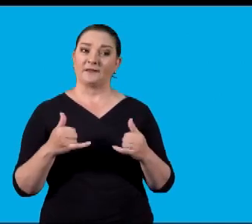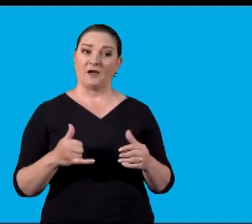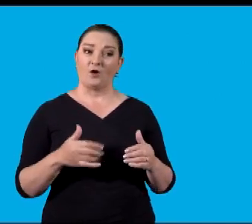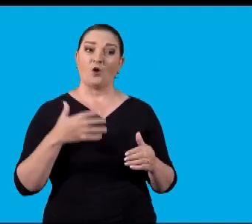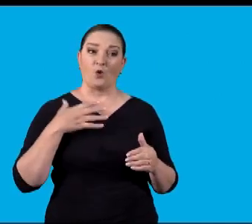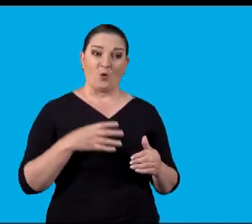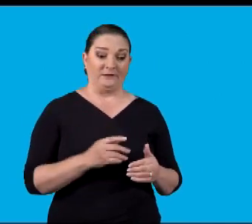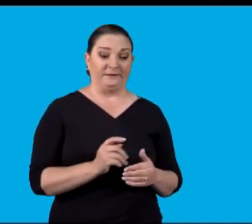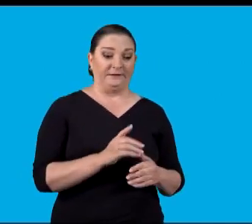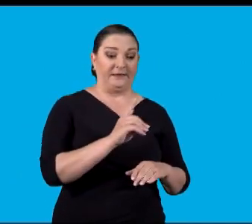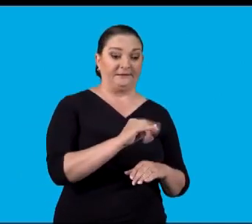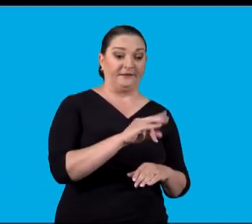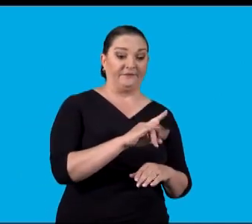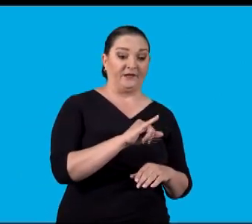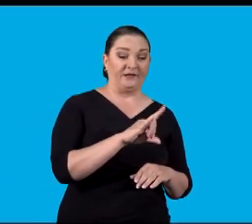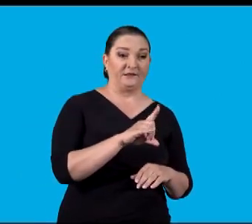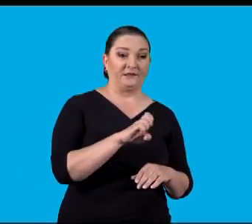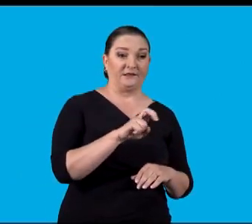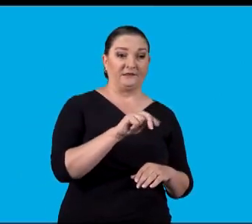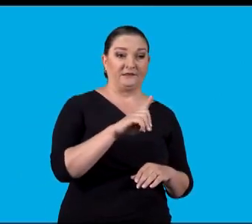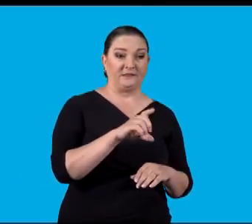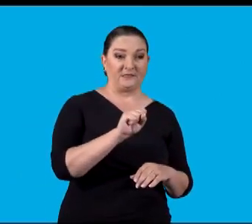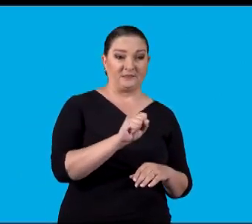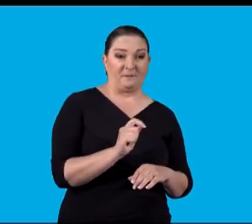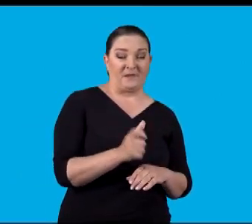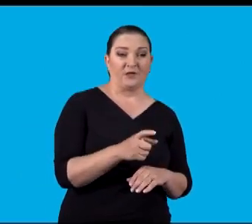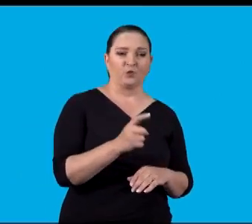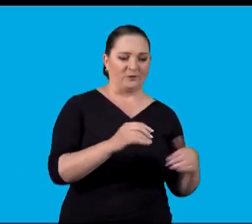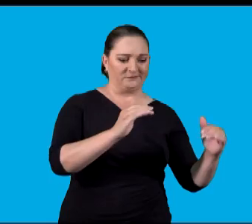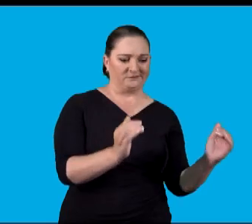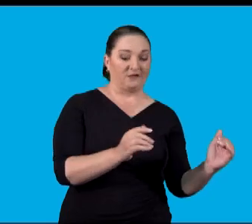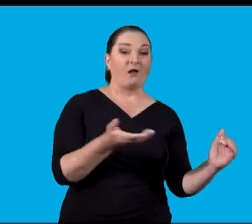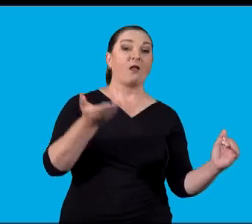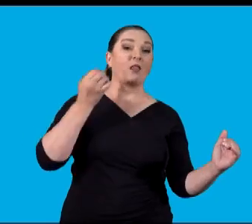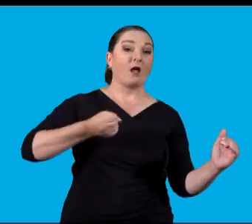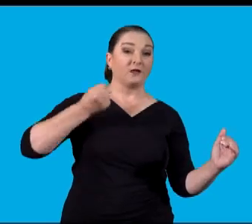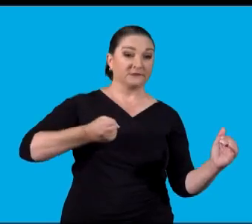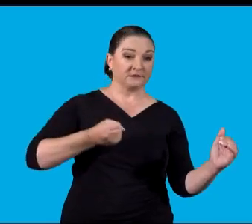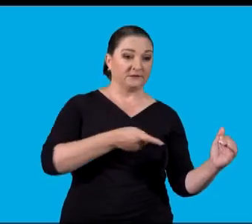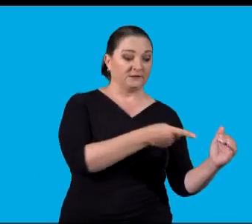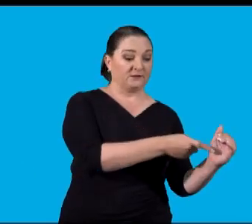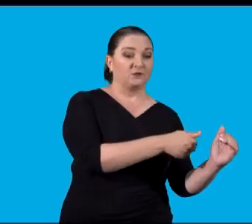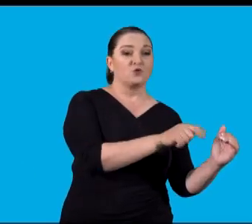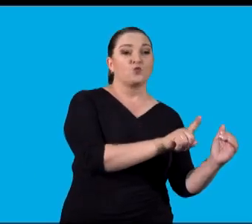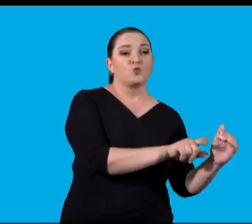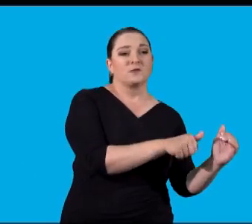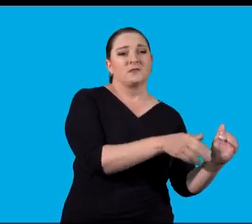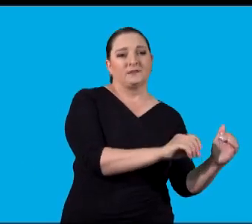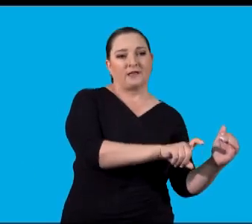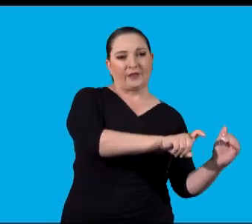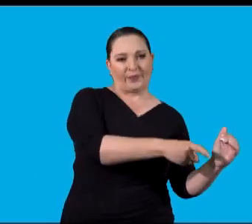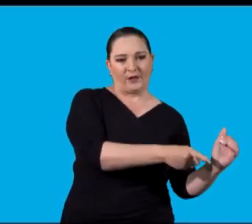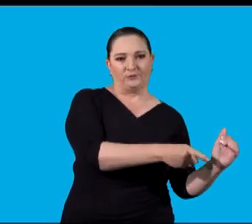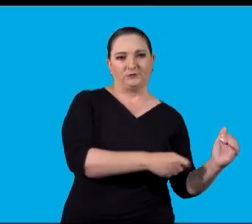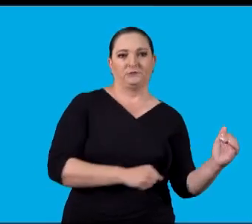get my dividends paid, I simply say my last year's final dividends, which is 160,000,